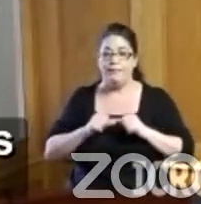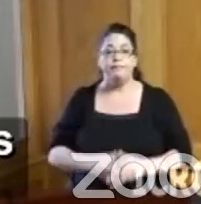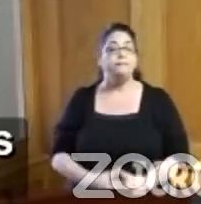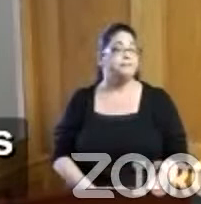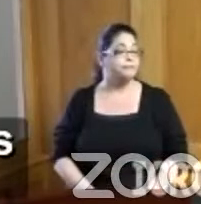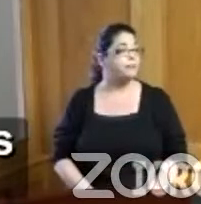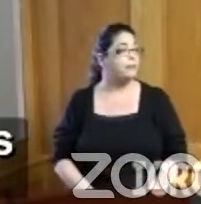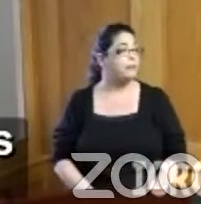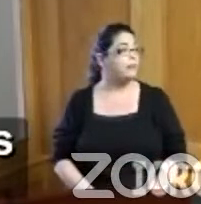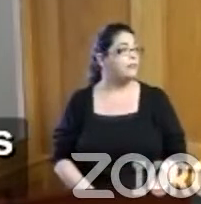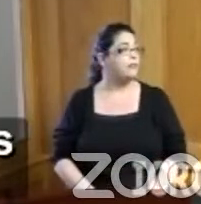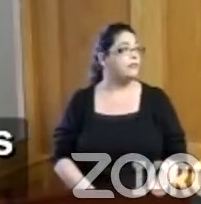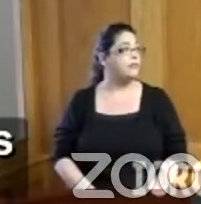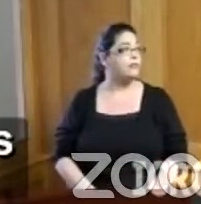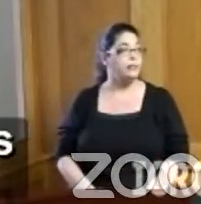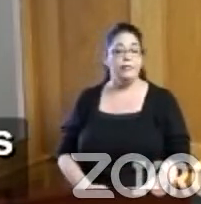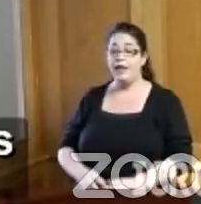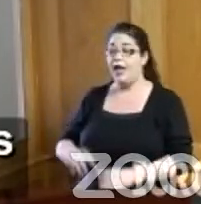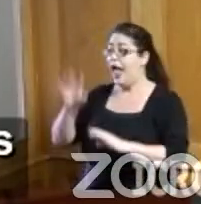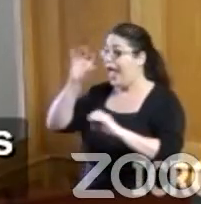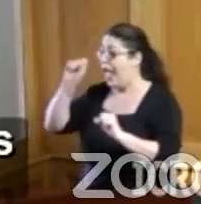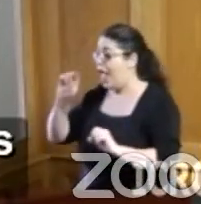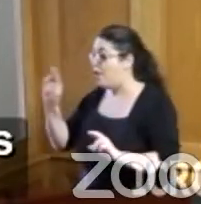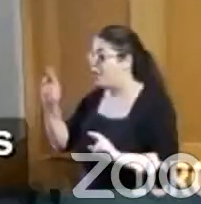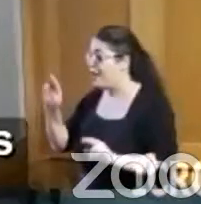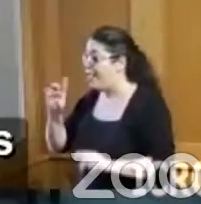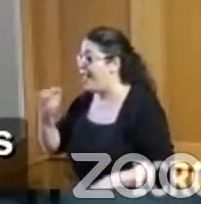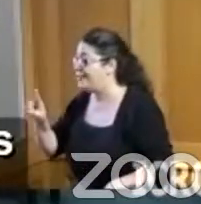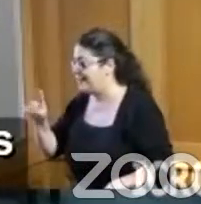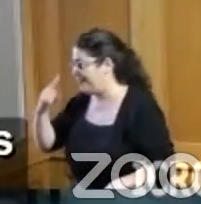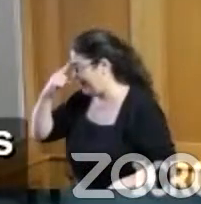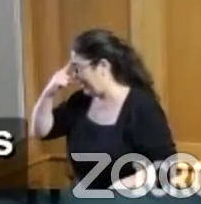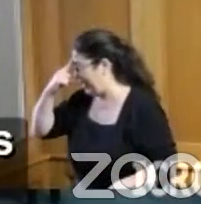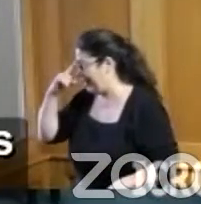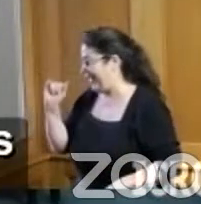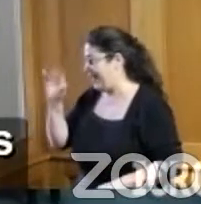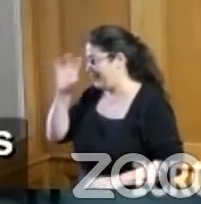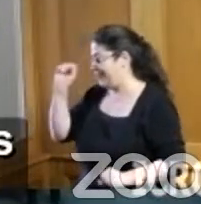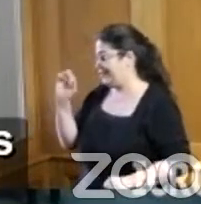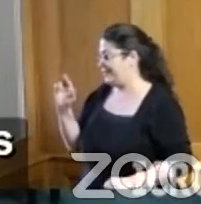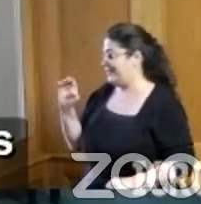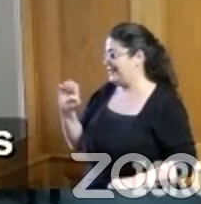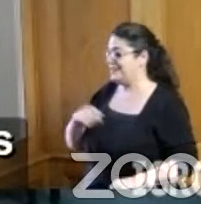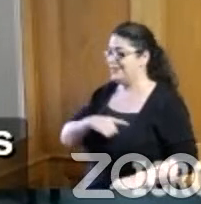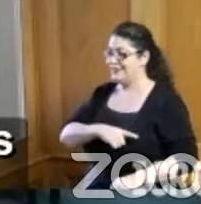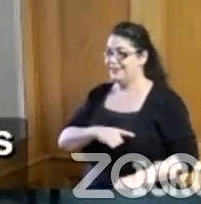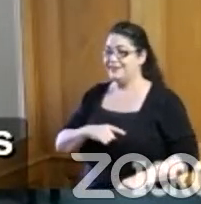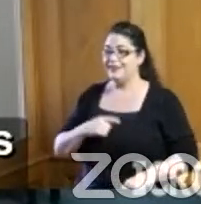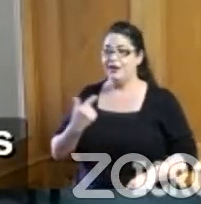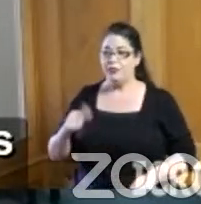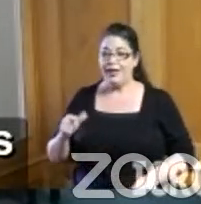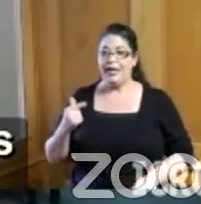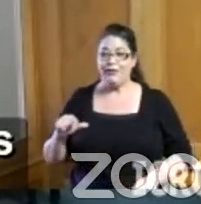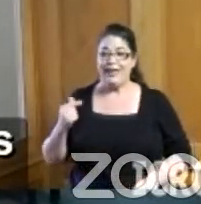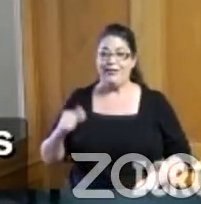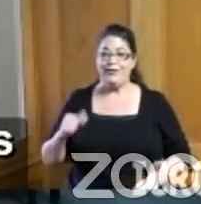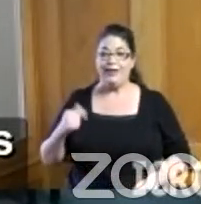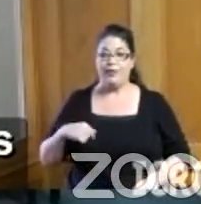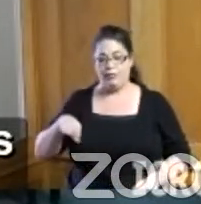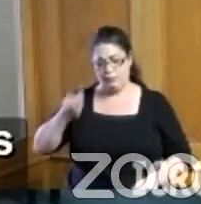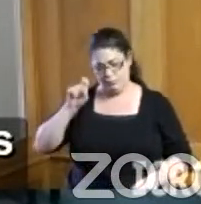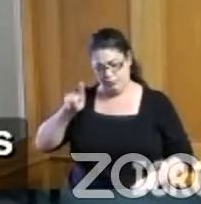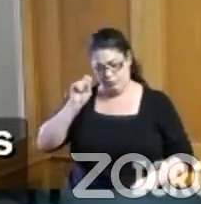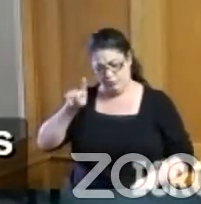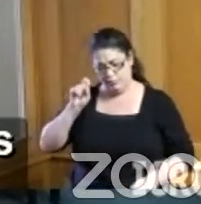Okay. Right. I just had to ask that question because I'm thinking about Vice President Reese. He said Green Township keeps coming up. And I was like, so